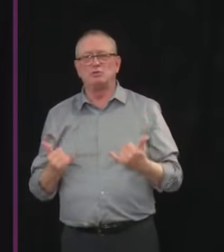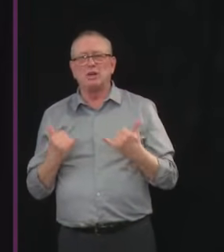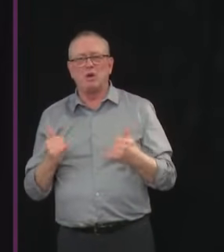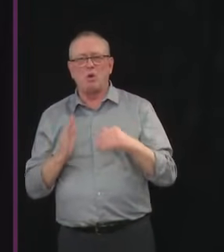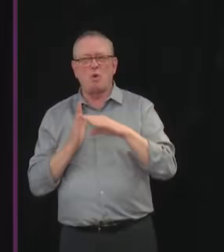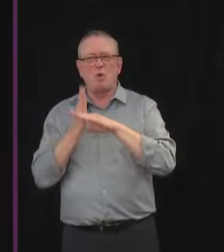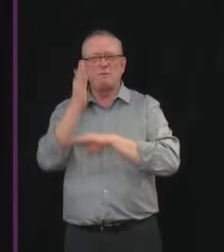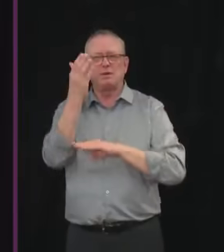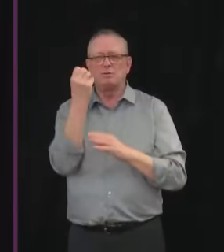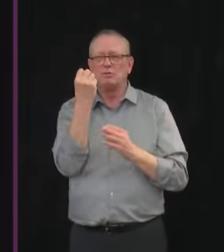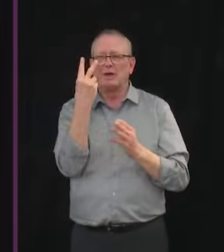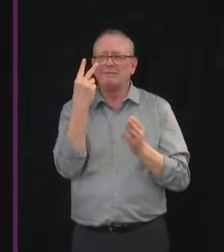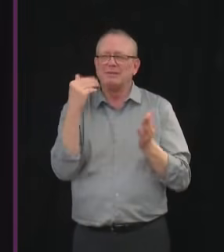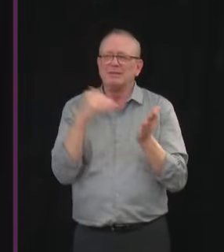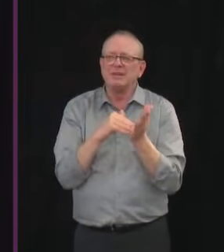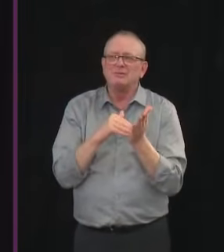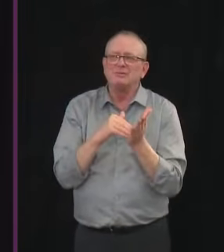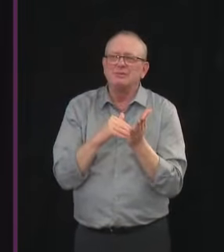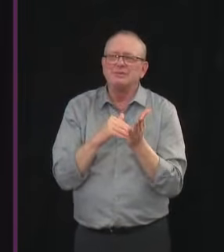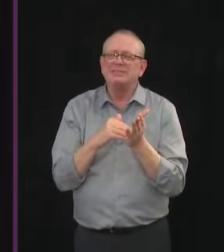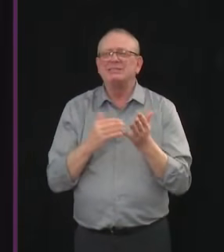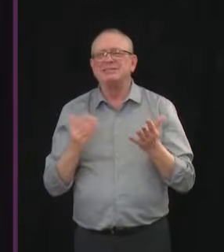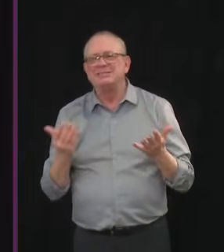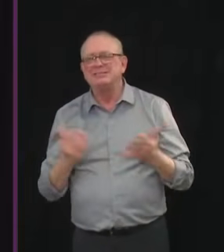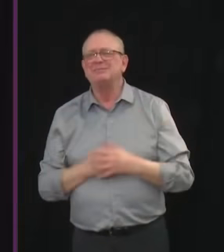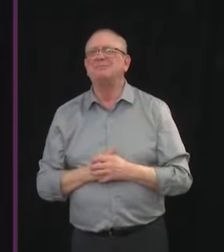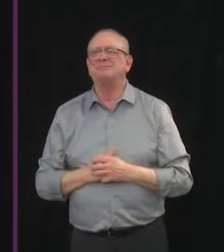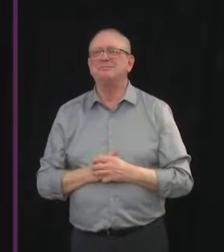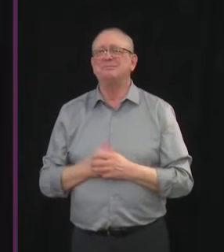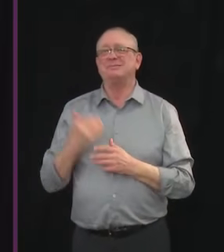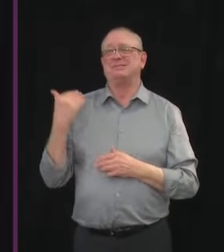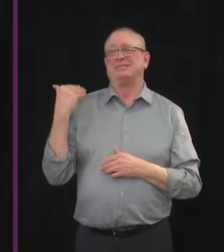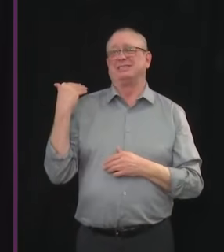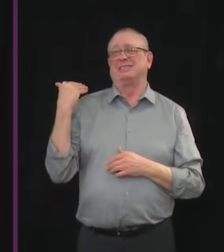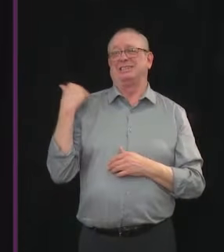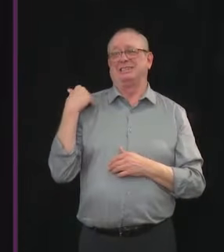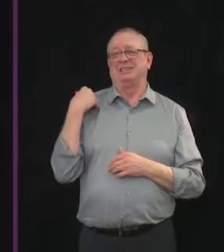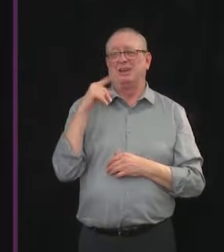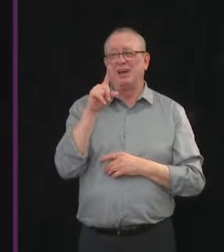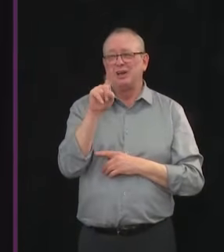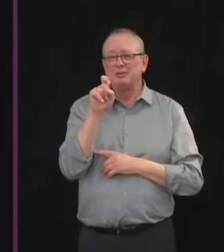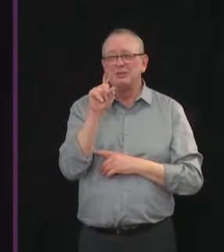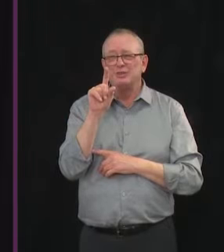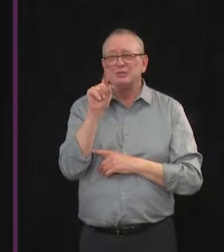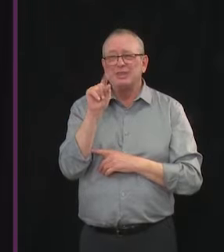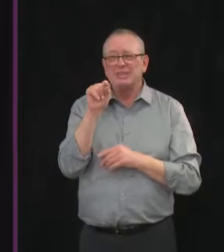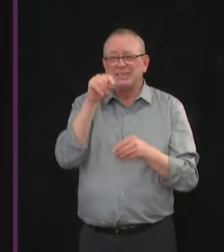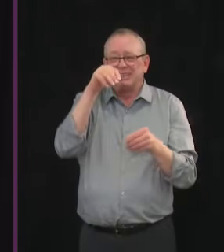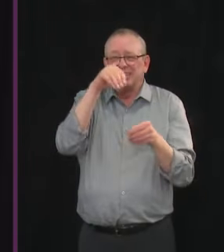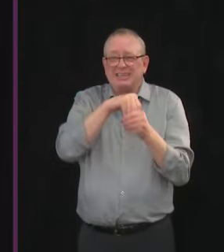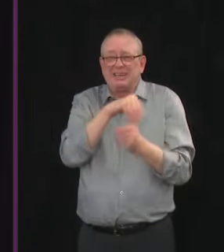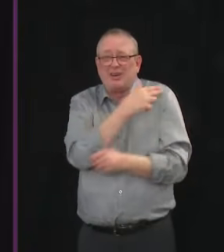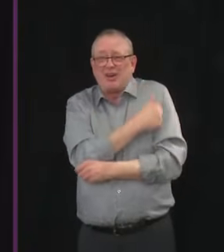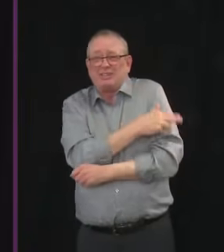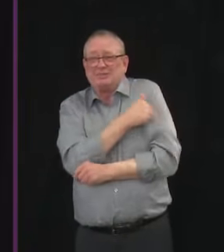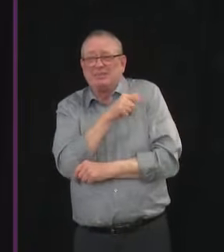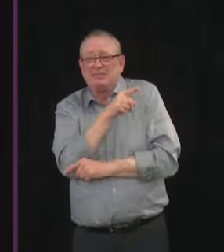were 120 people in hospital with COVID-19. Today, we have more than 6 times that